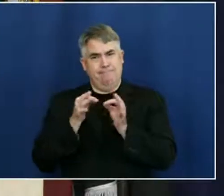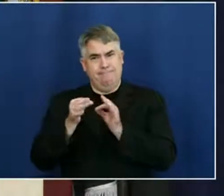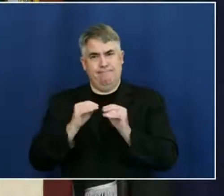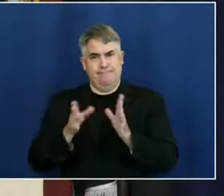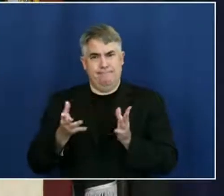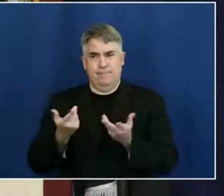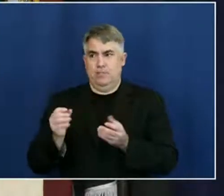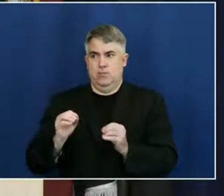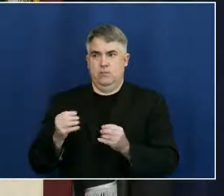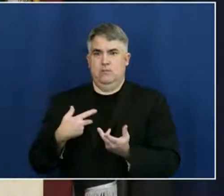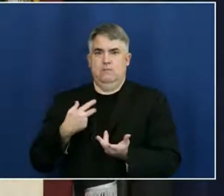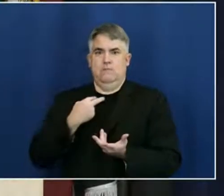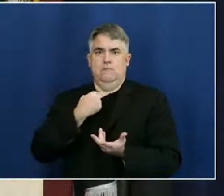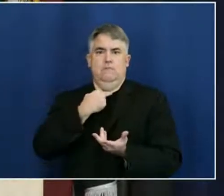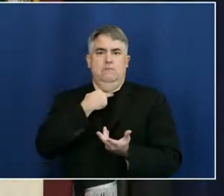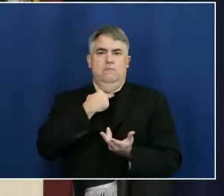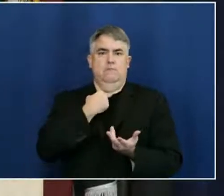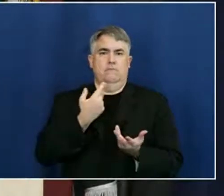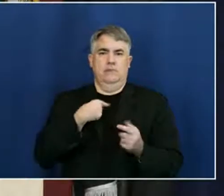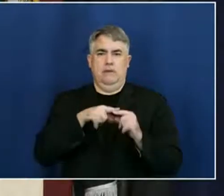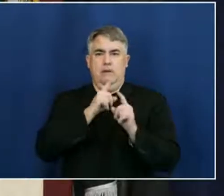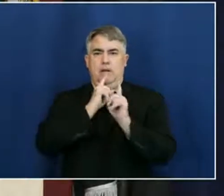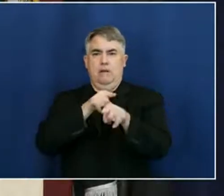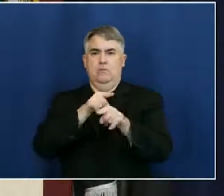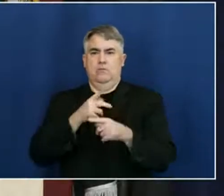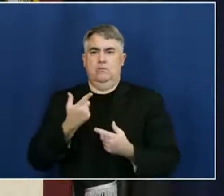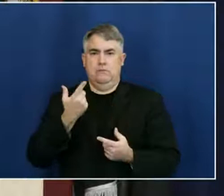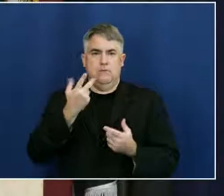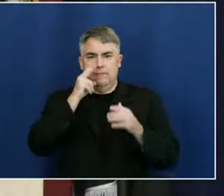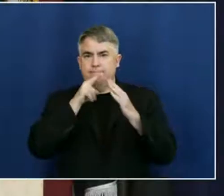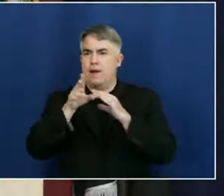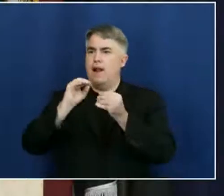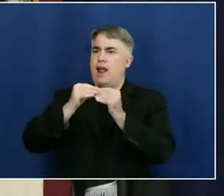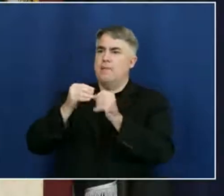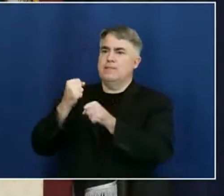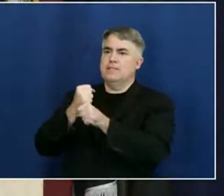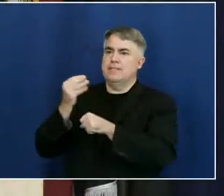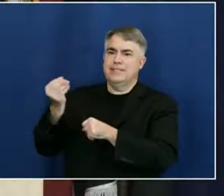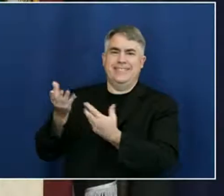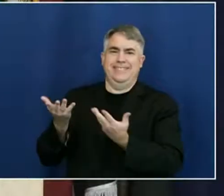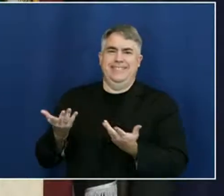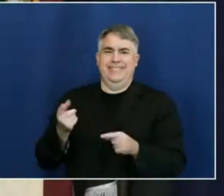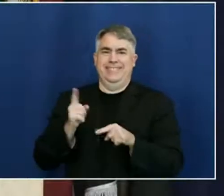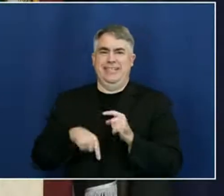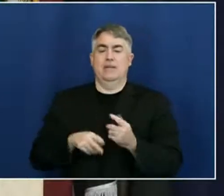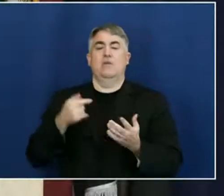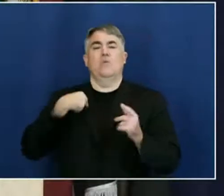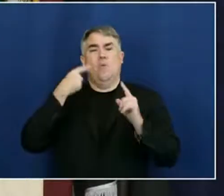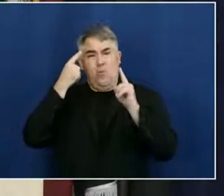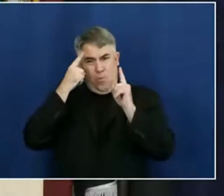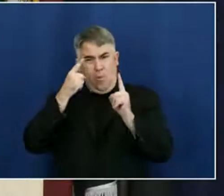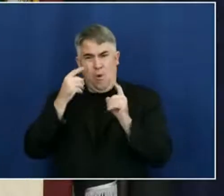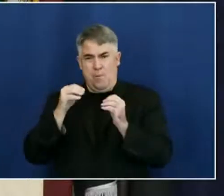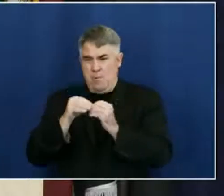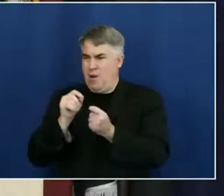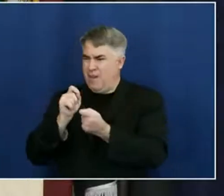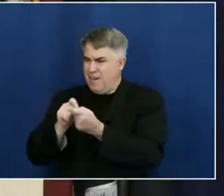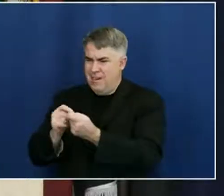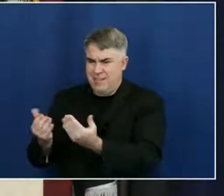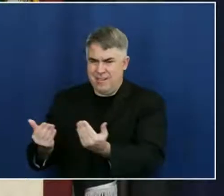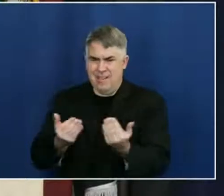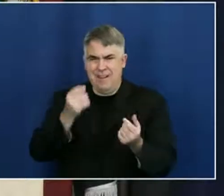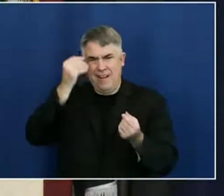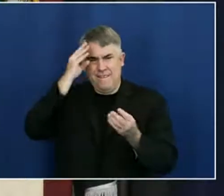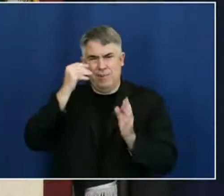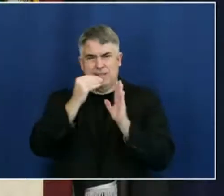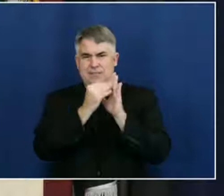been working to try and see if we can get it, a little bit better reporting on that. And we're going to continue to try and do that, because I